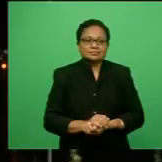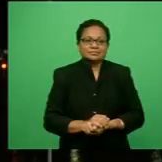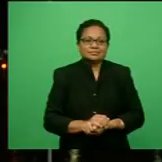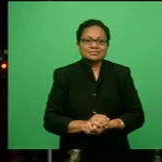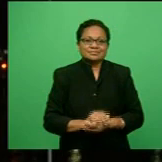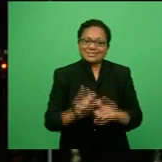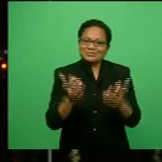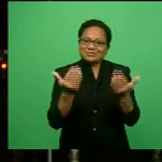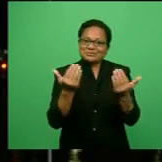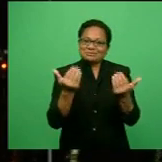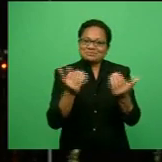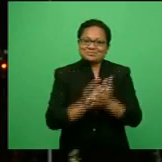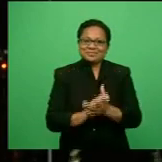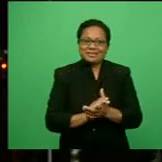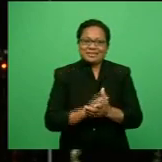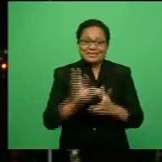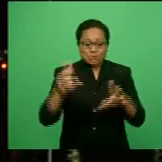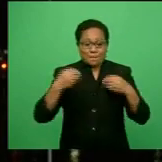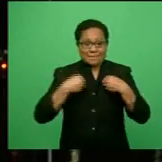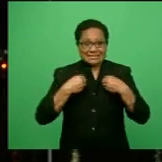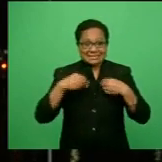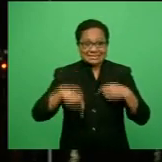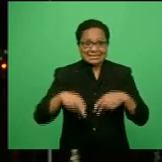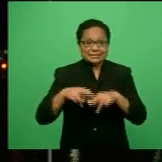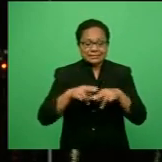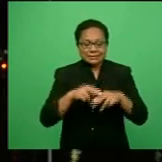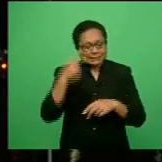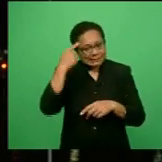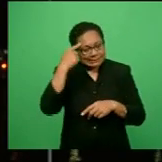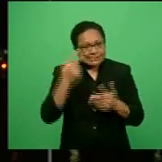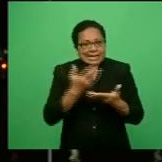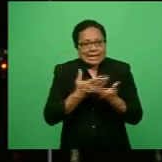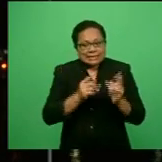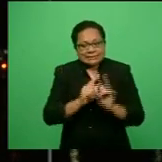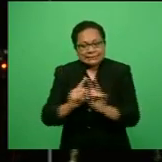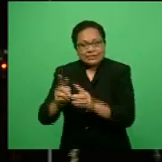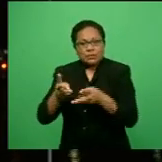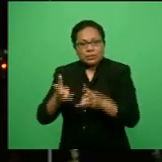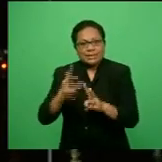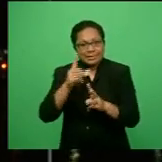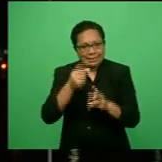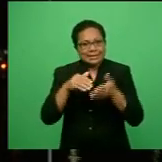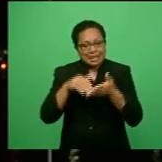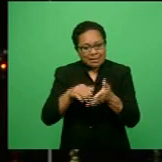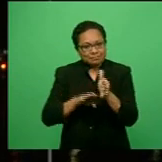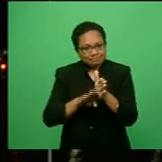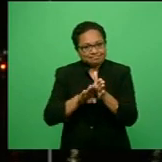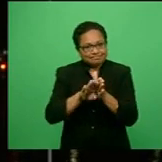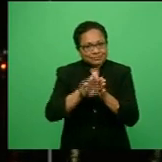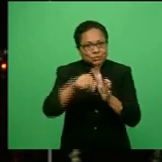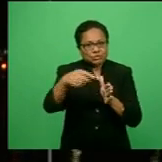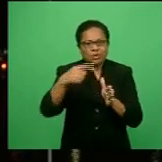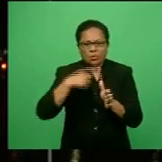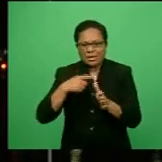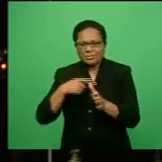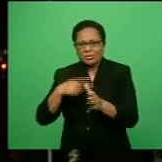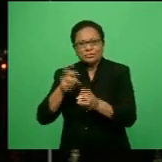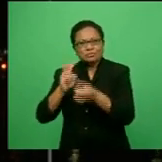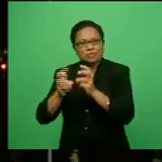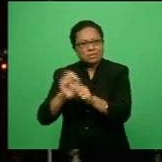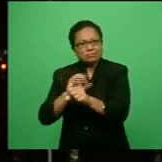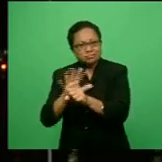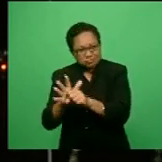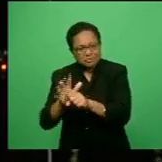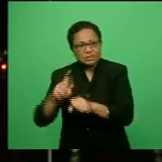Welcome back. Local businesses are finding alternatives to keep afloat as the economic impacts of the pandemic continues to be